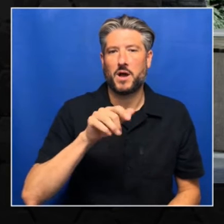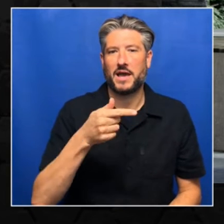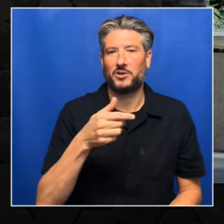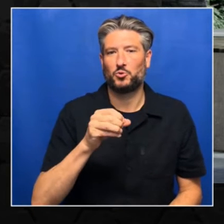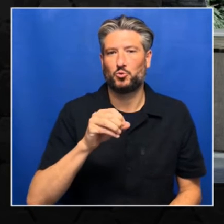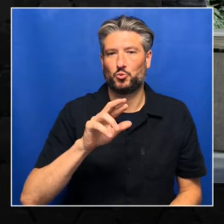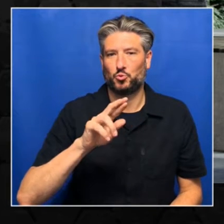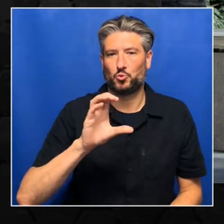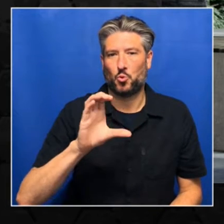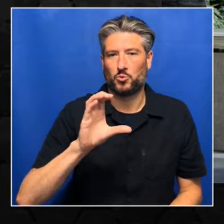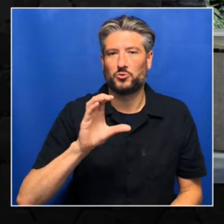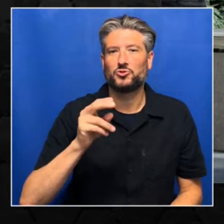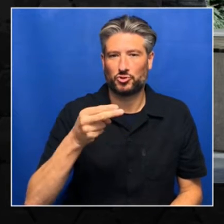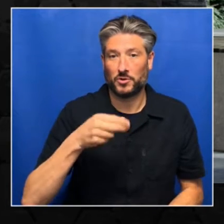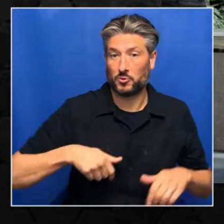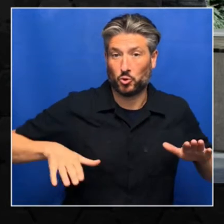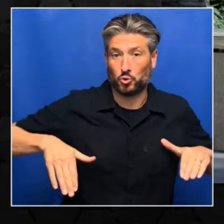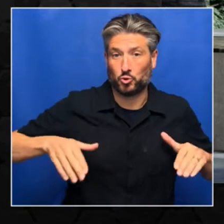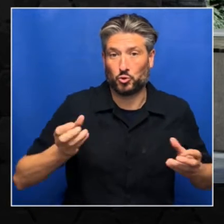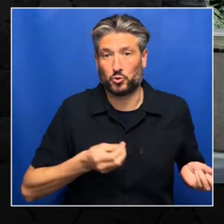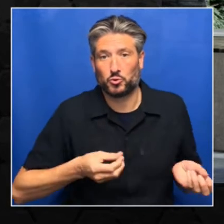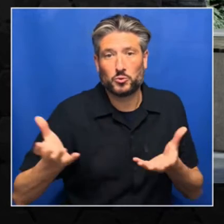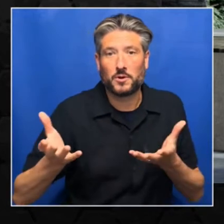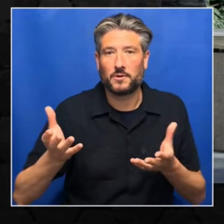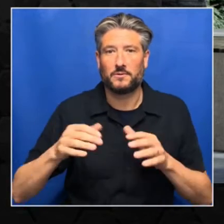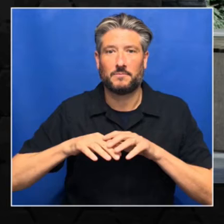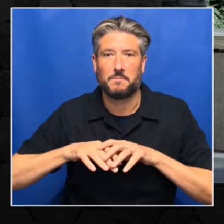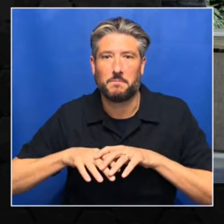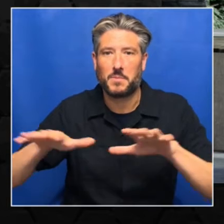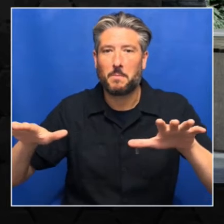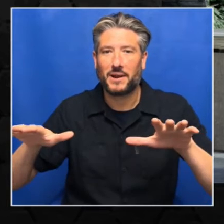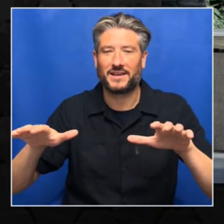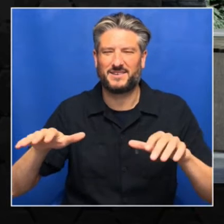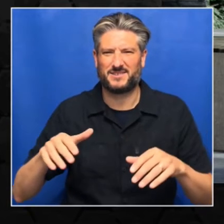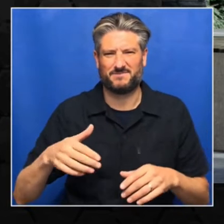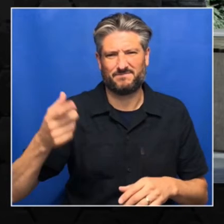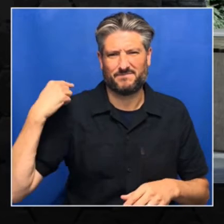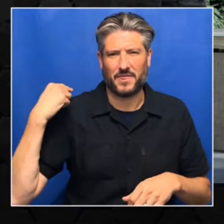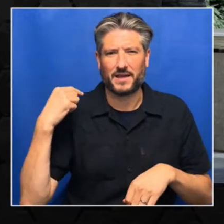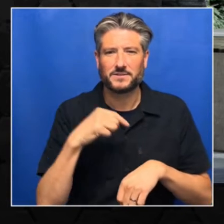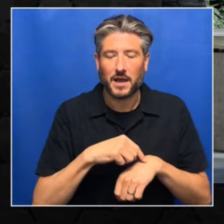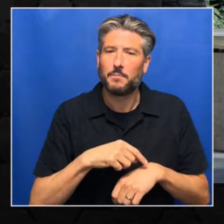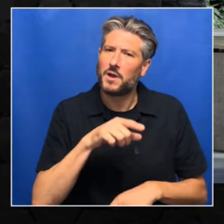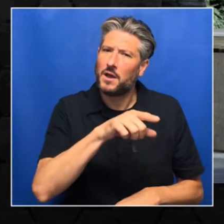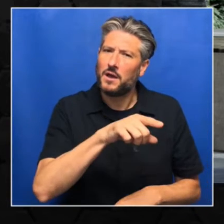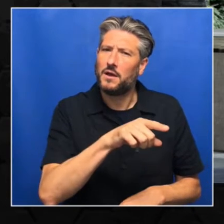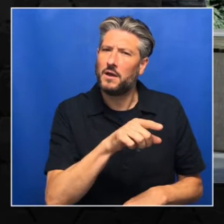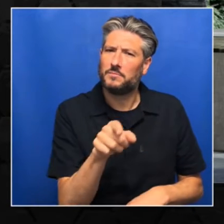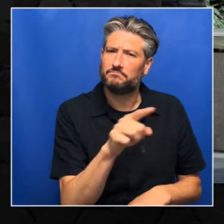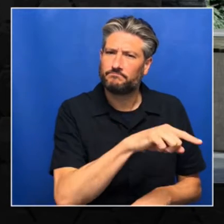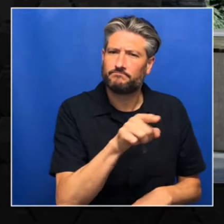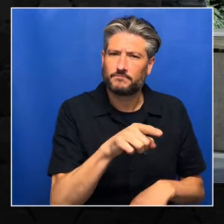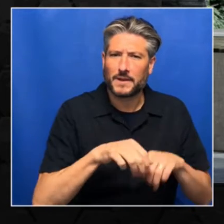your experience? What are your thoughts about the content? Is it something that really needed by students, or we need to